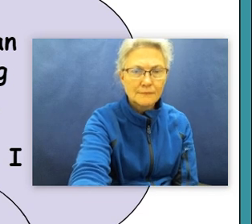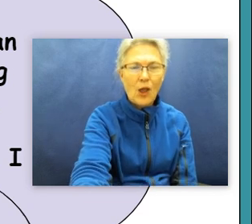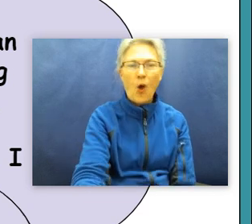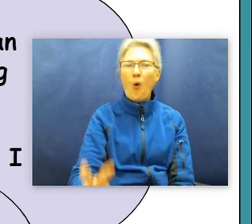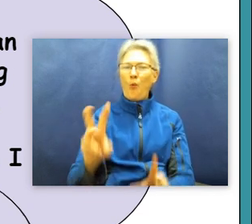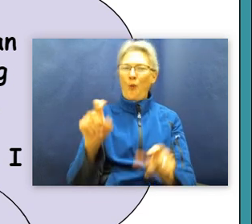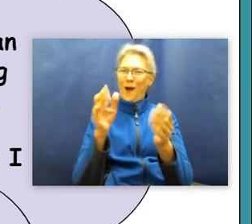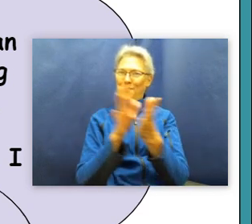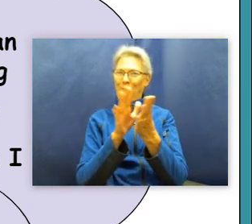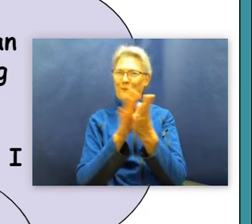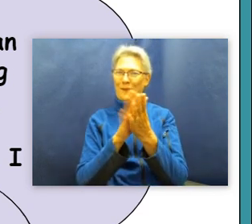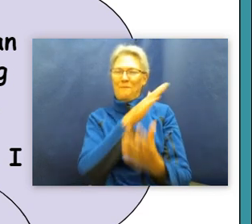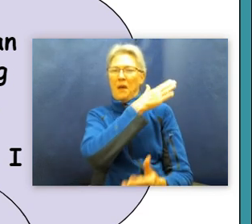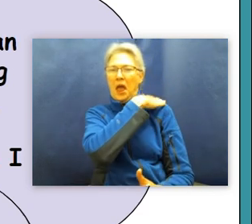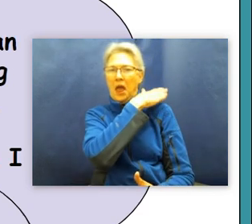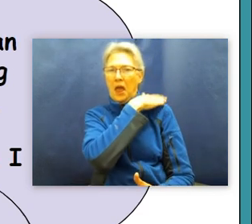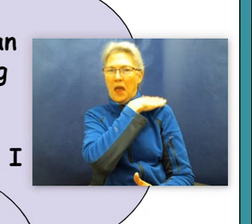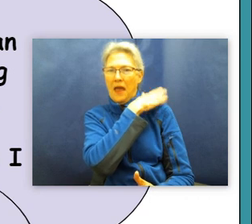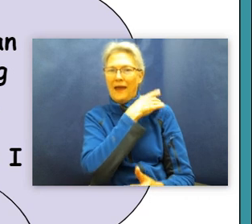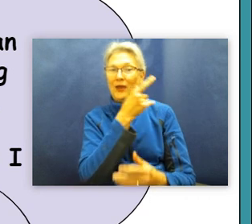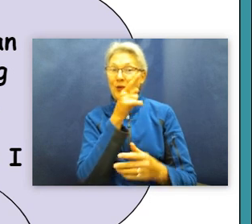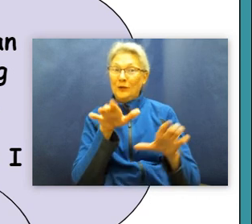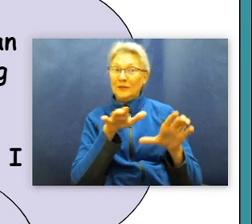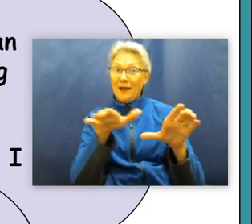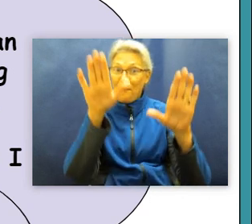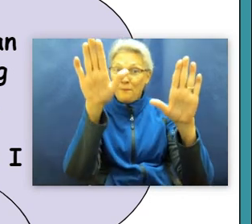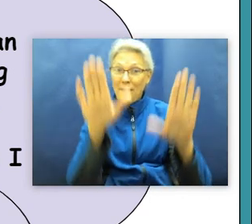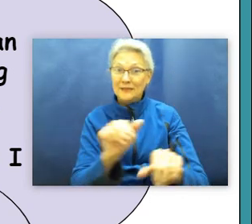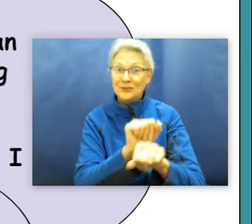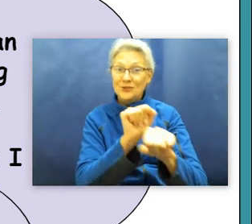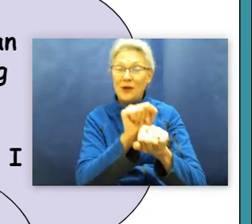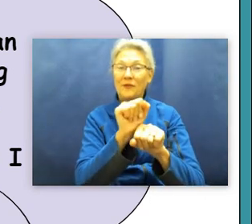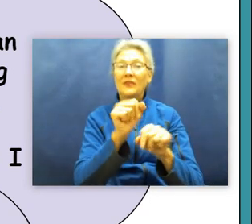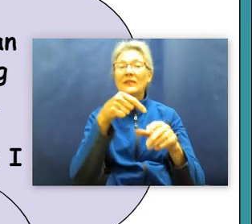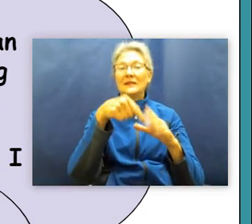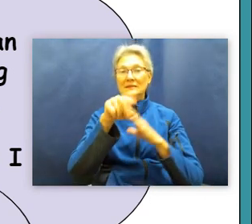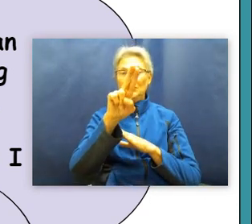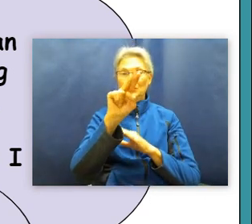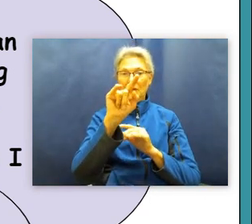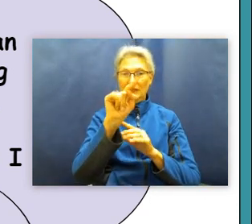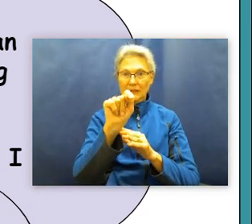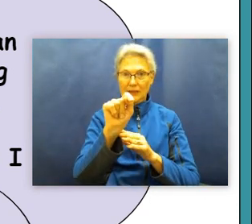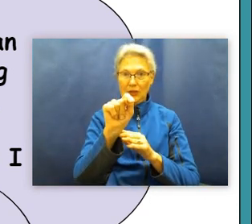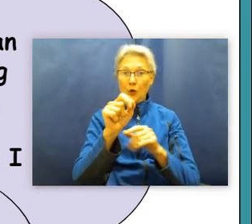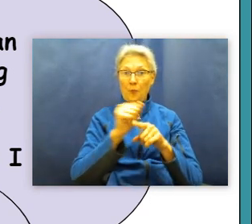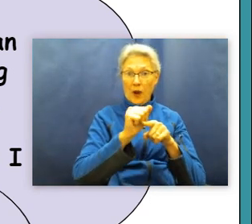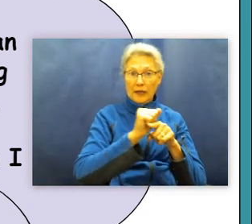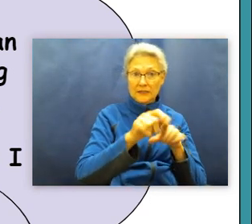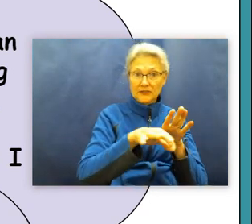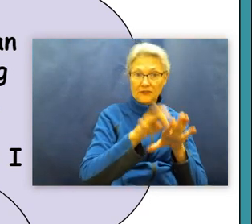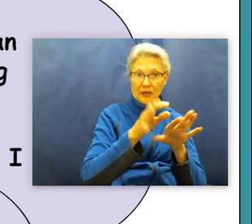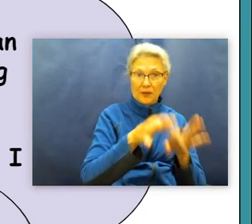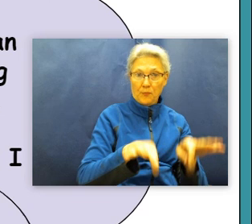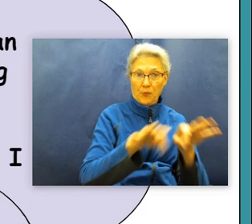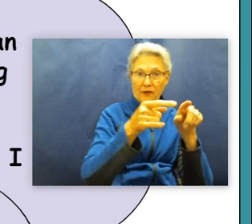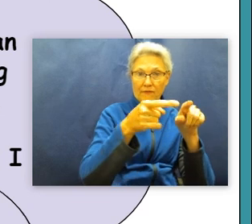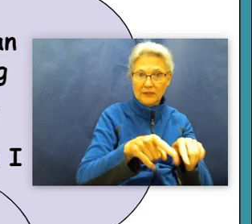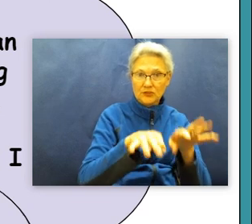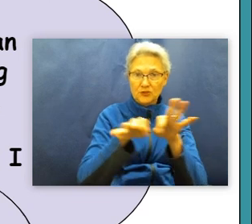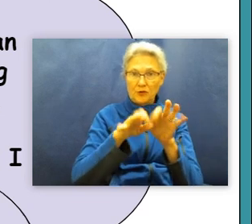Wow, give yourself a pat on the back. You did an amazing job with this unit. You practiced finding key events,